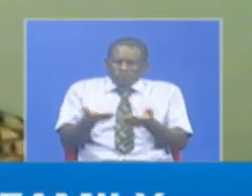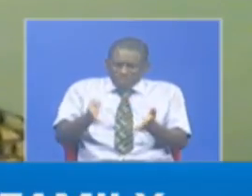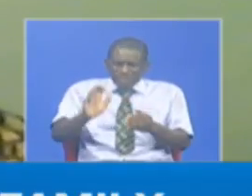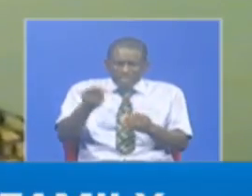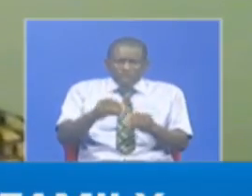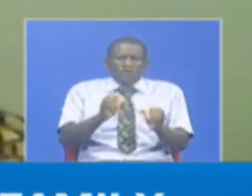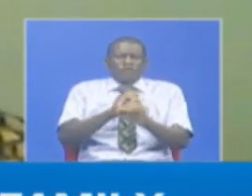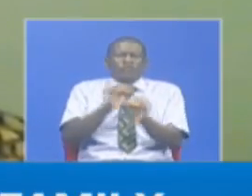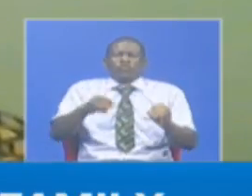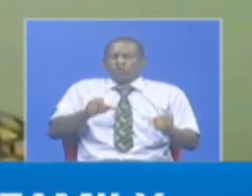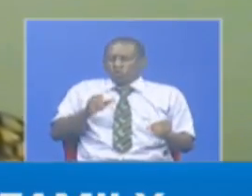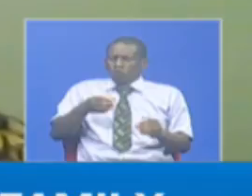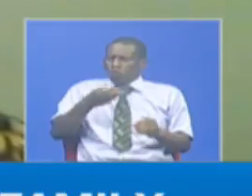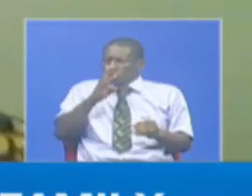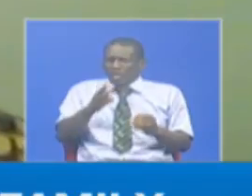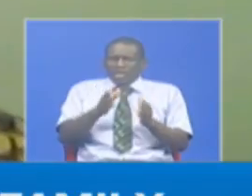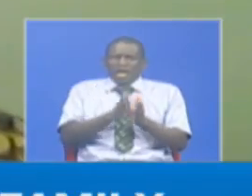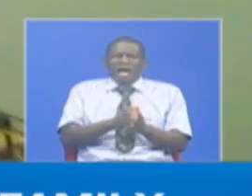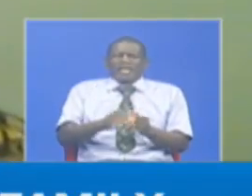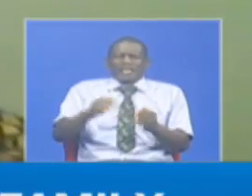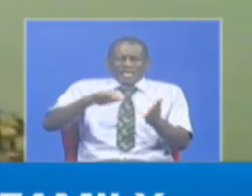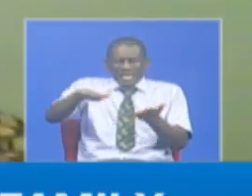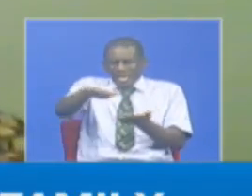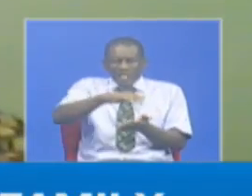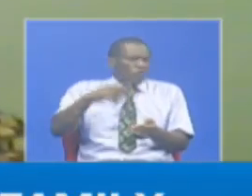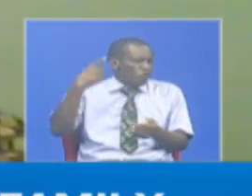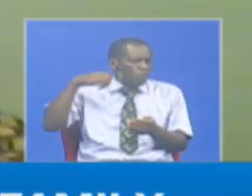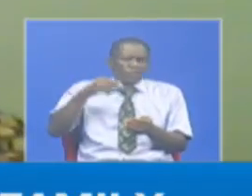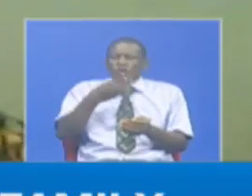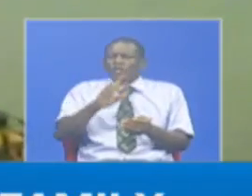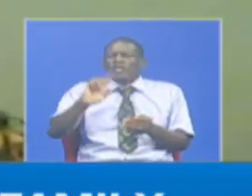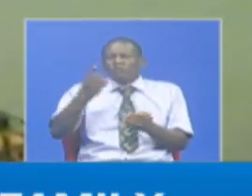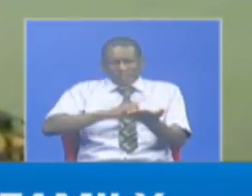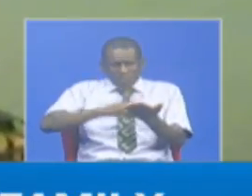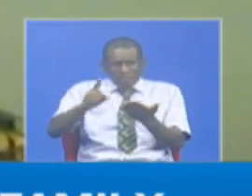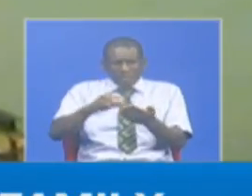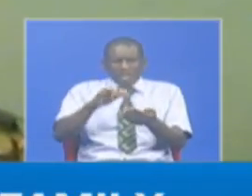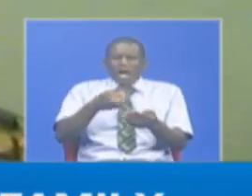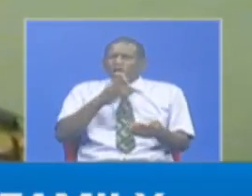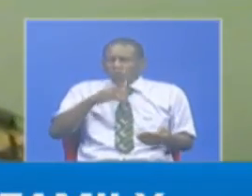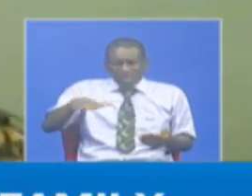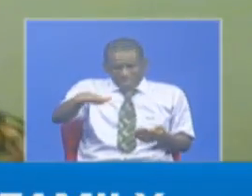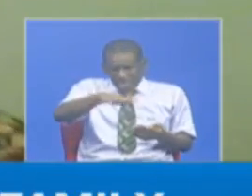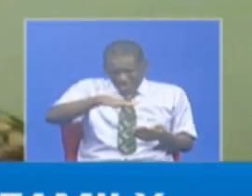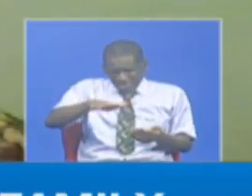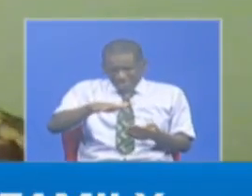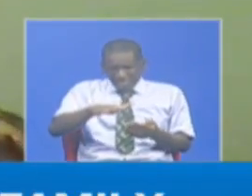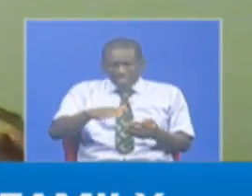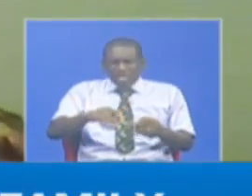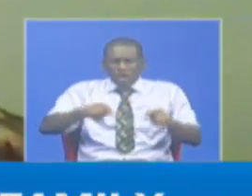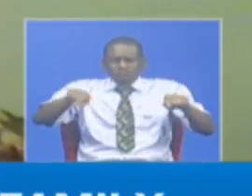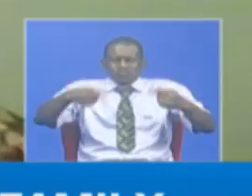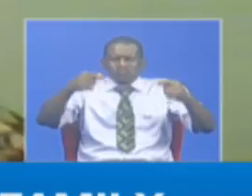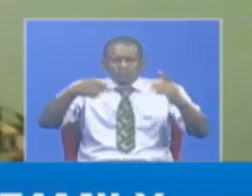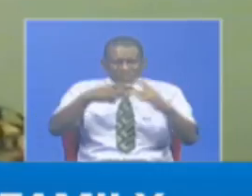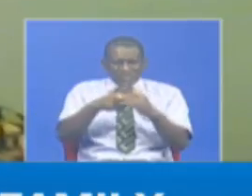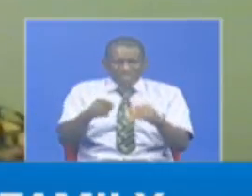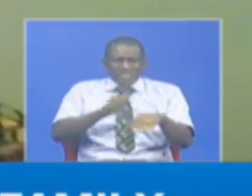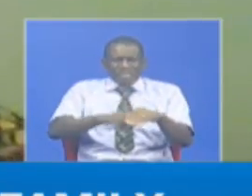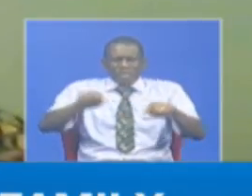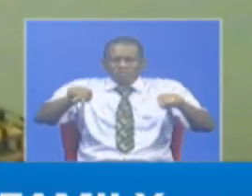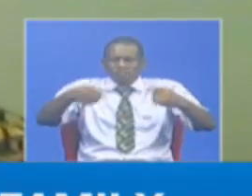in the sections of Madari, the water comes once a week. And at that water point, a very bad fight broke out. When the fight broke